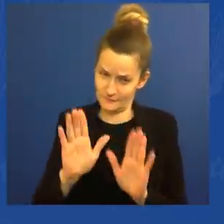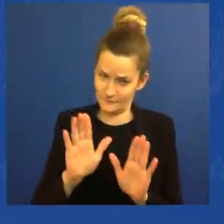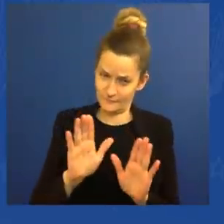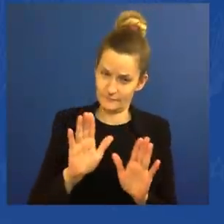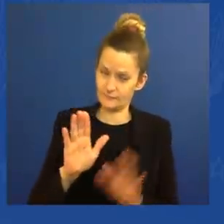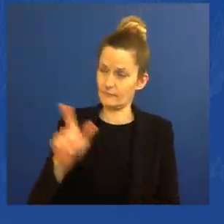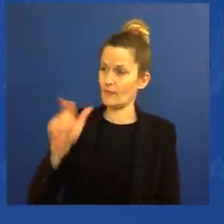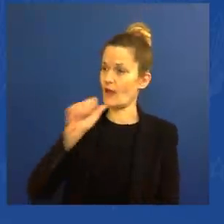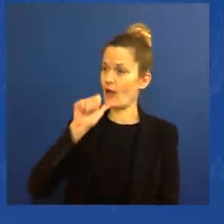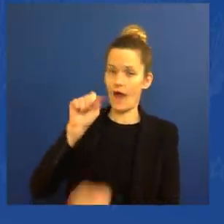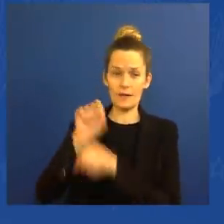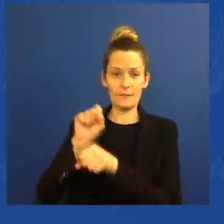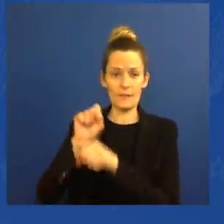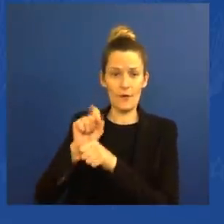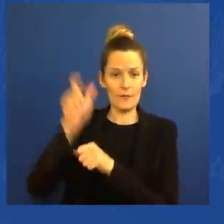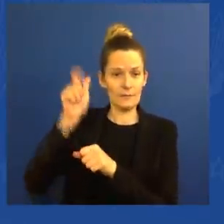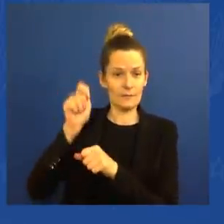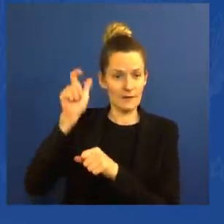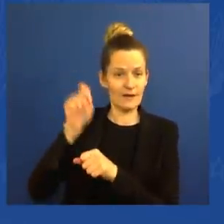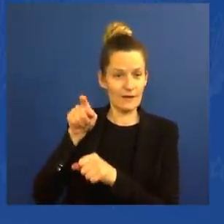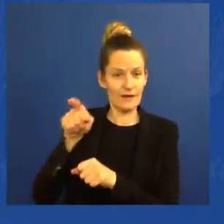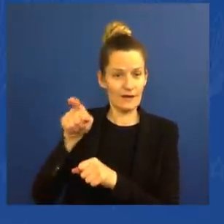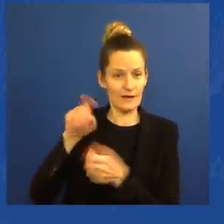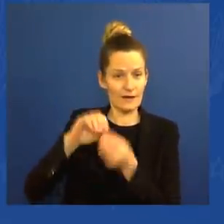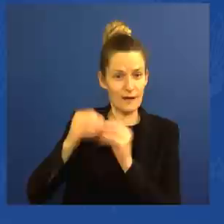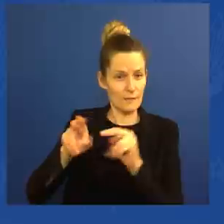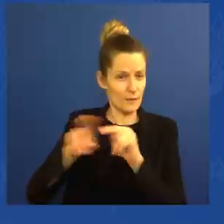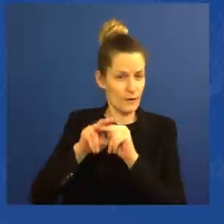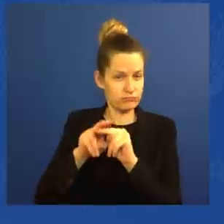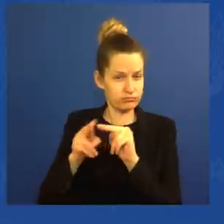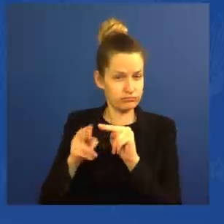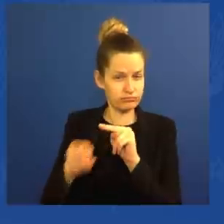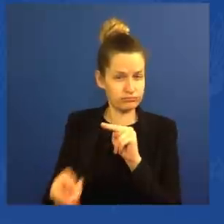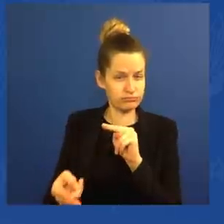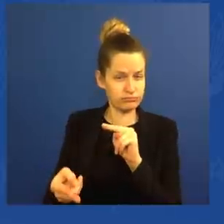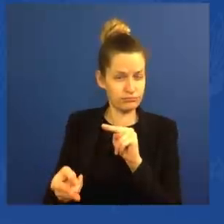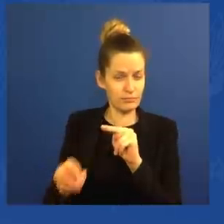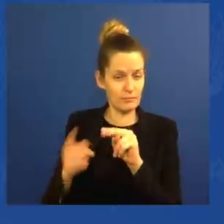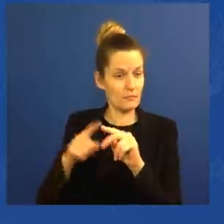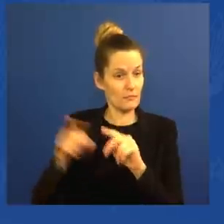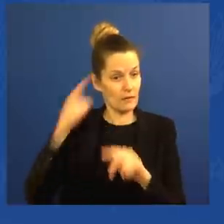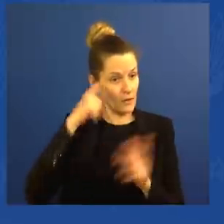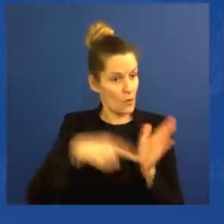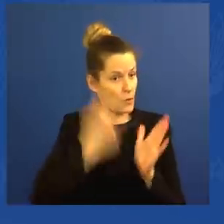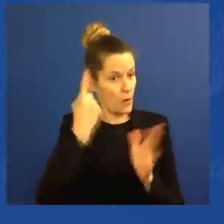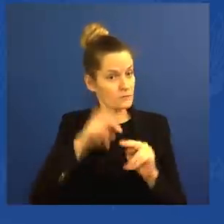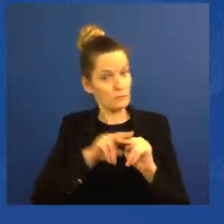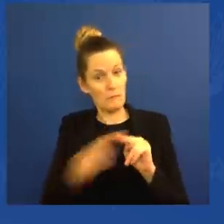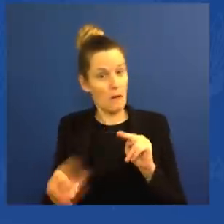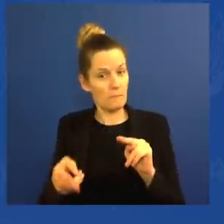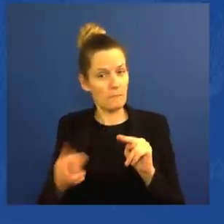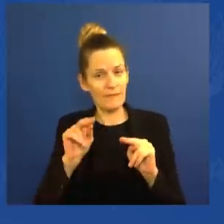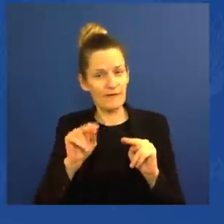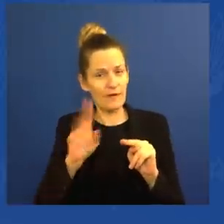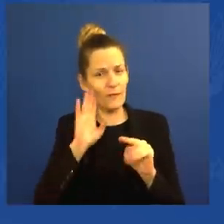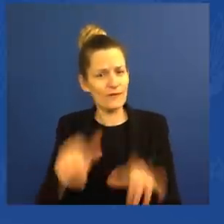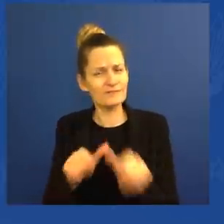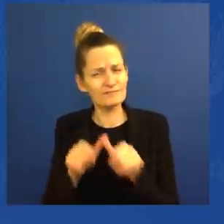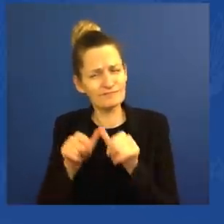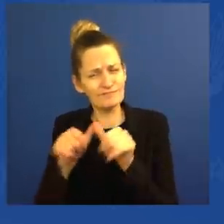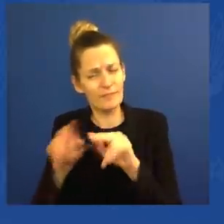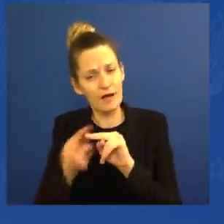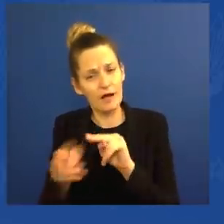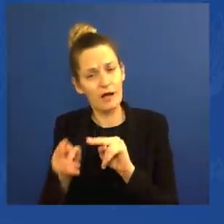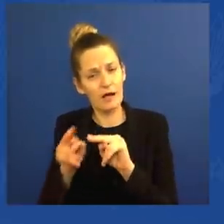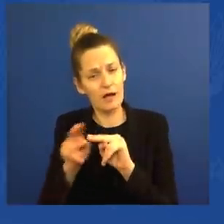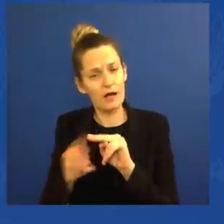span. Nearly 2.5 million people breaking out of that cycle of long-term unemployment and depression. Black